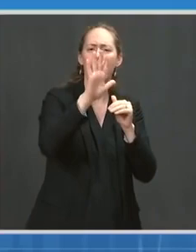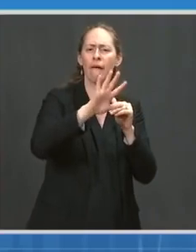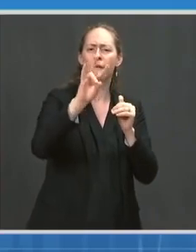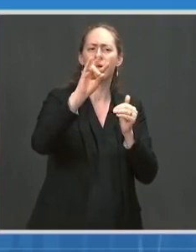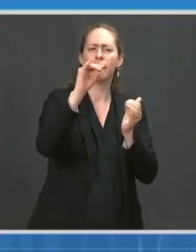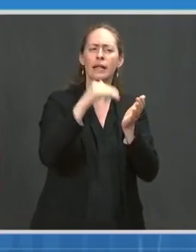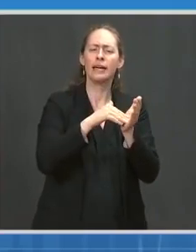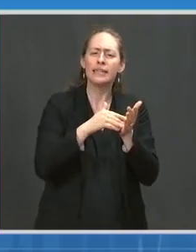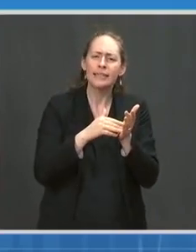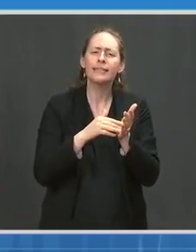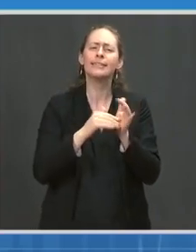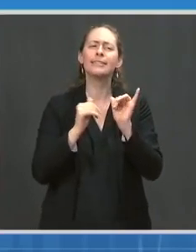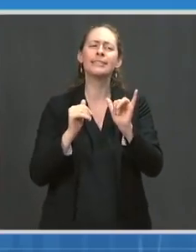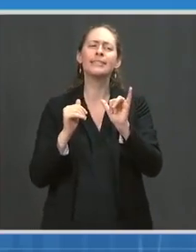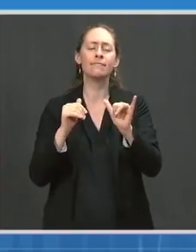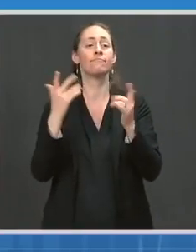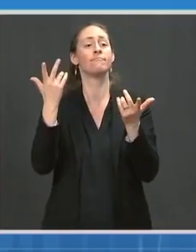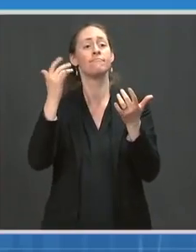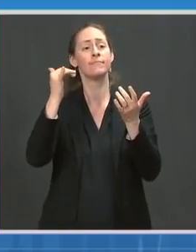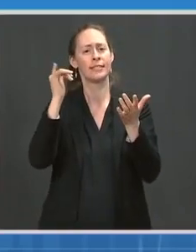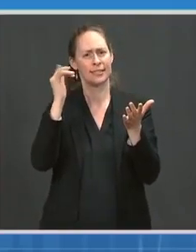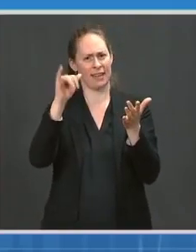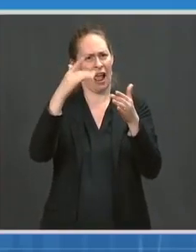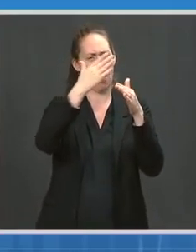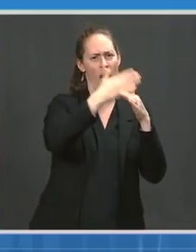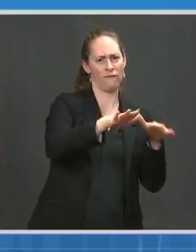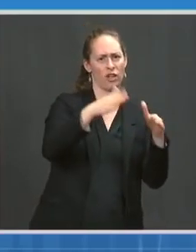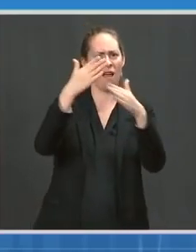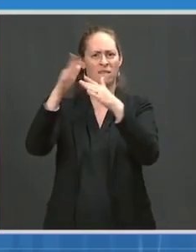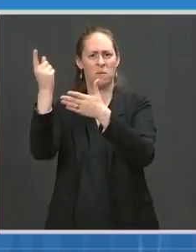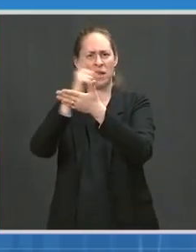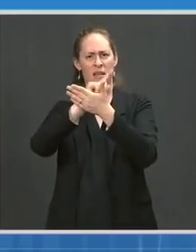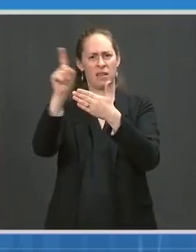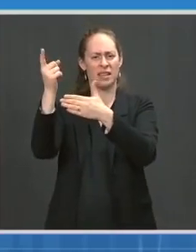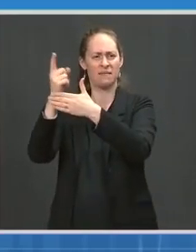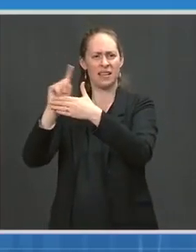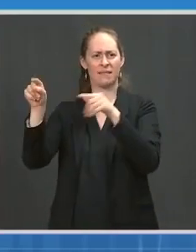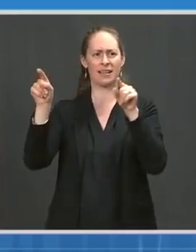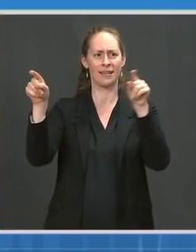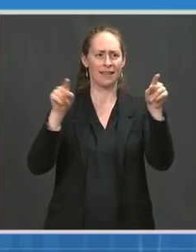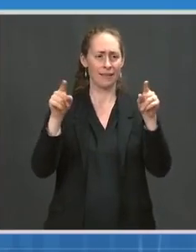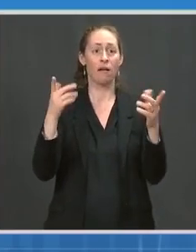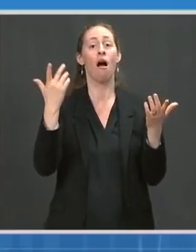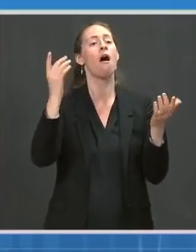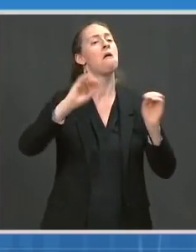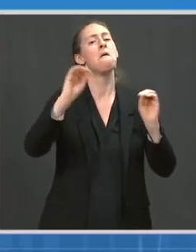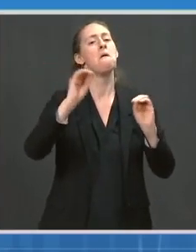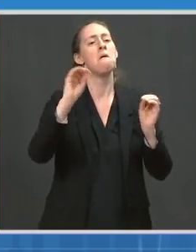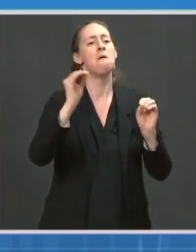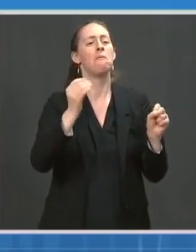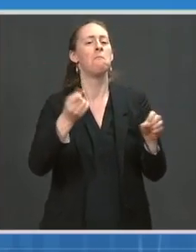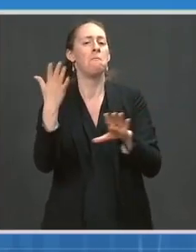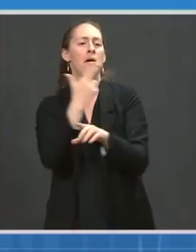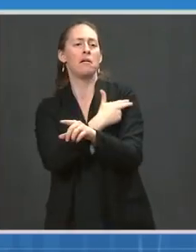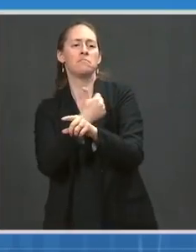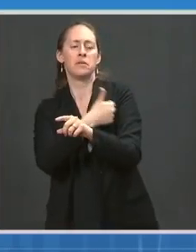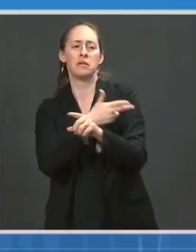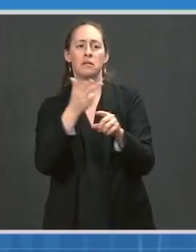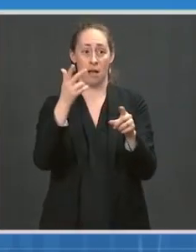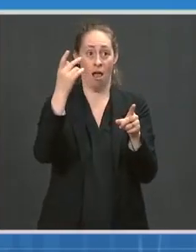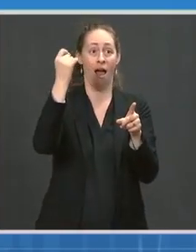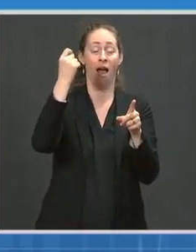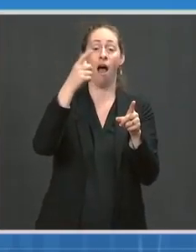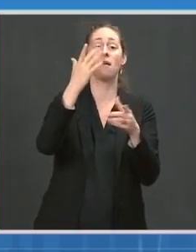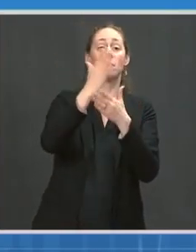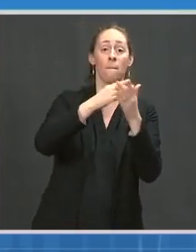in cases, the 7-day average of emergency department visits, hospital admissions, and hospitalizations are